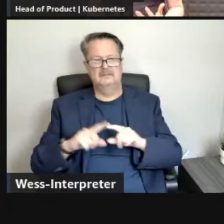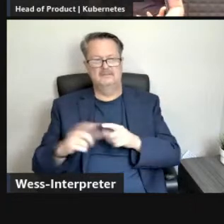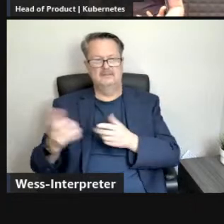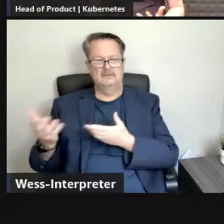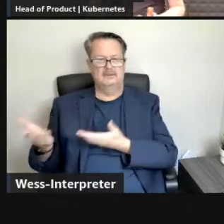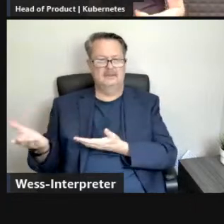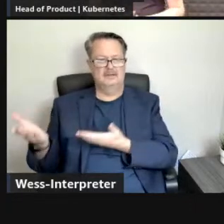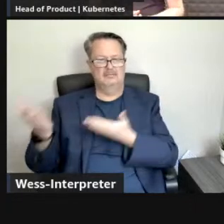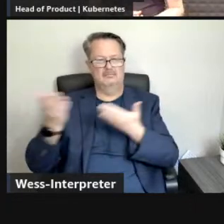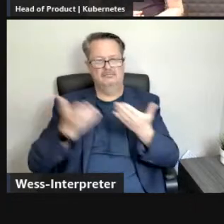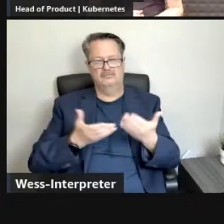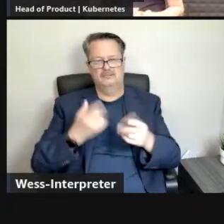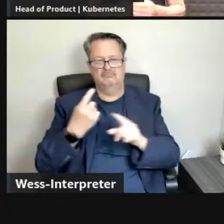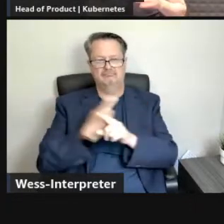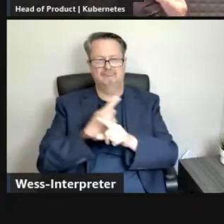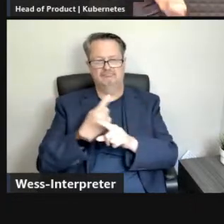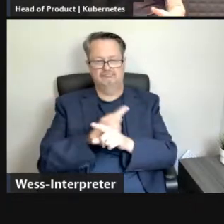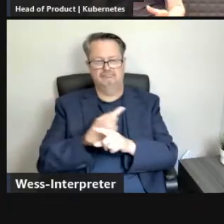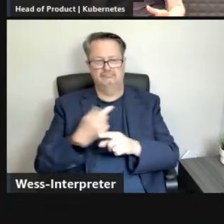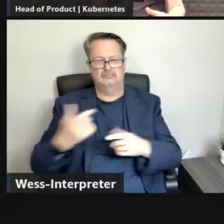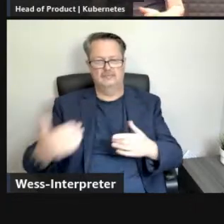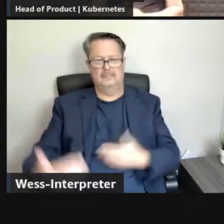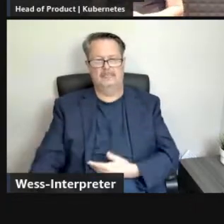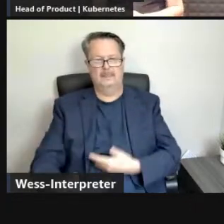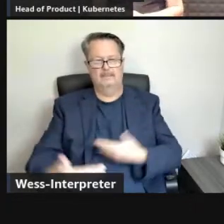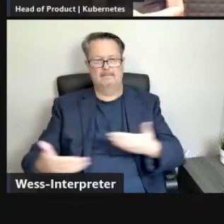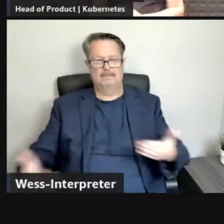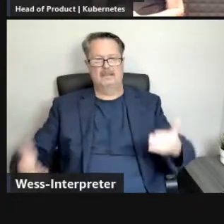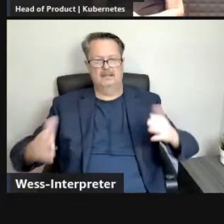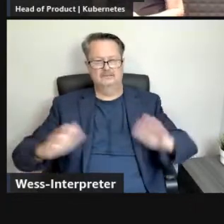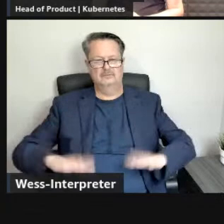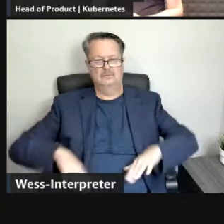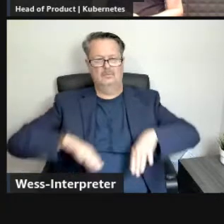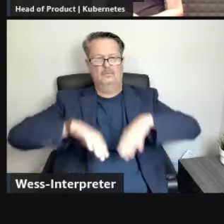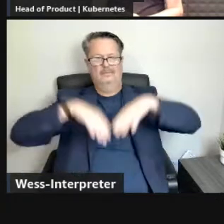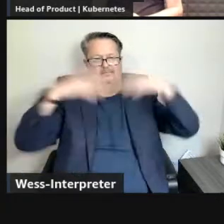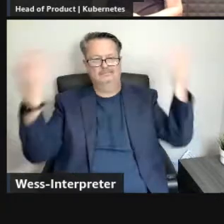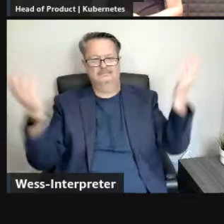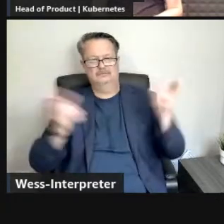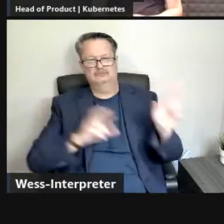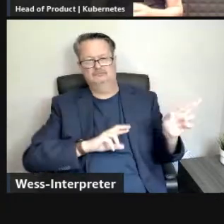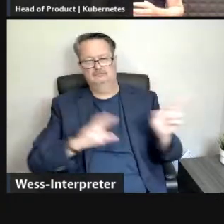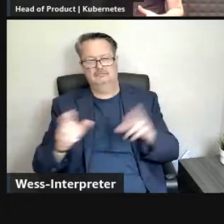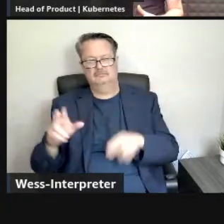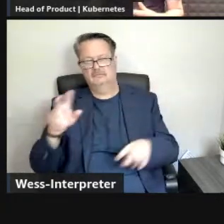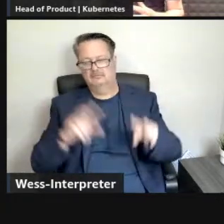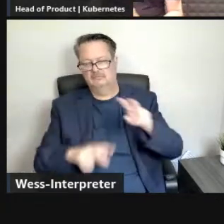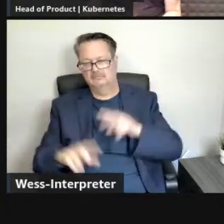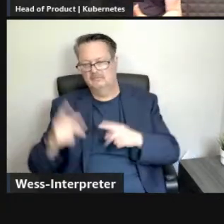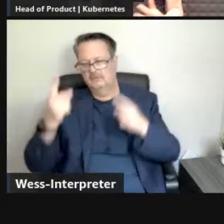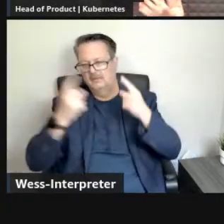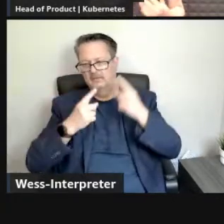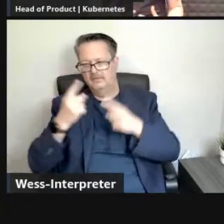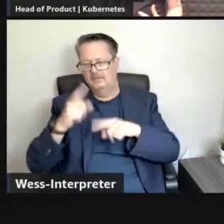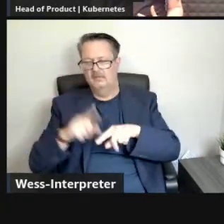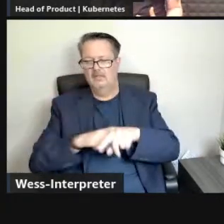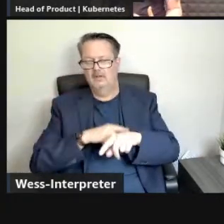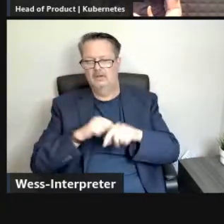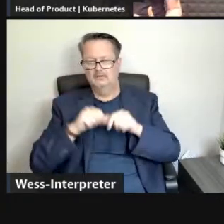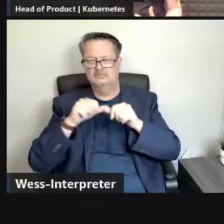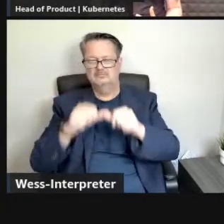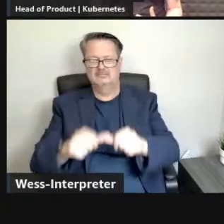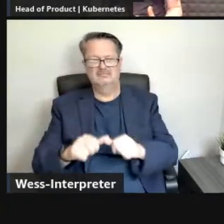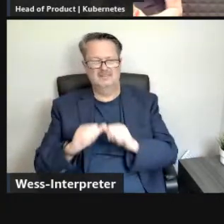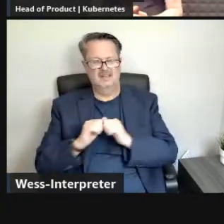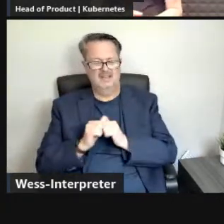natively out of the box with EKS. And we're looking at these two experiences, and we're also thinking about, in the long term, how do we bring even more software into